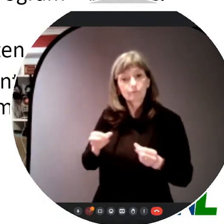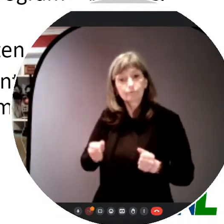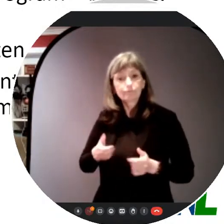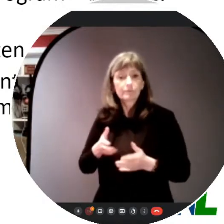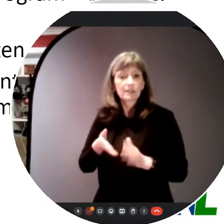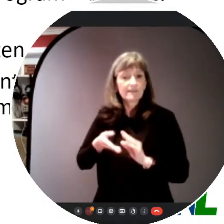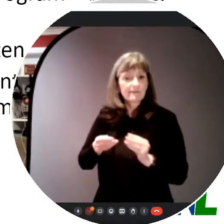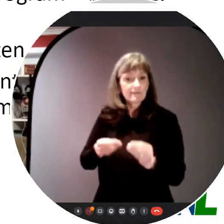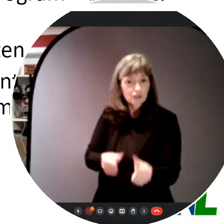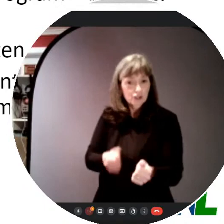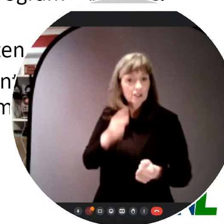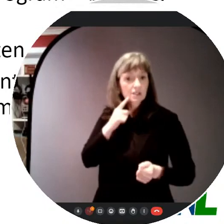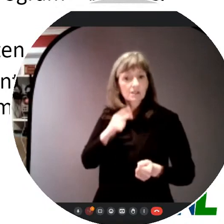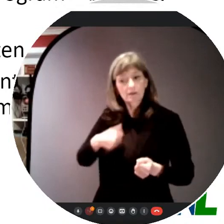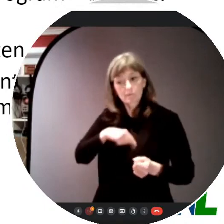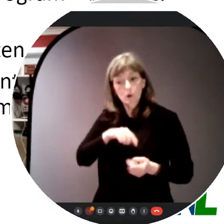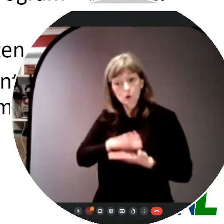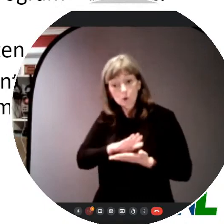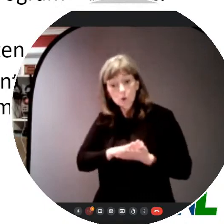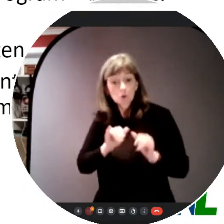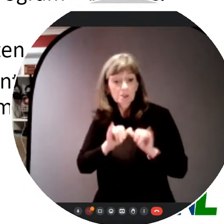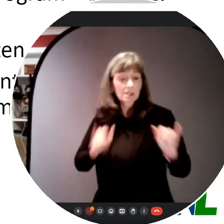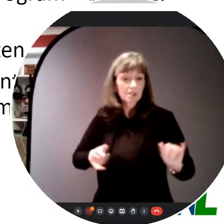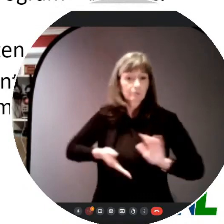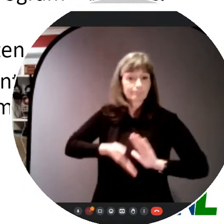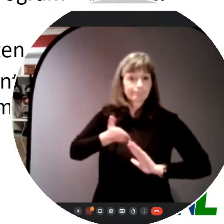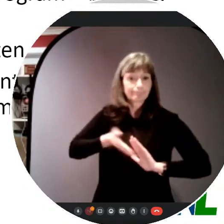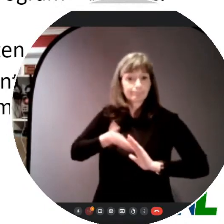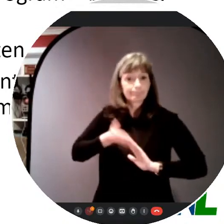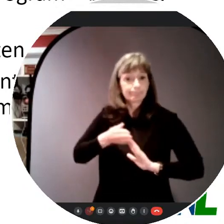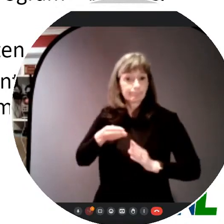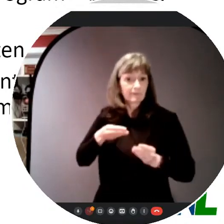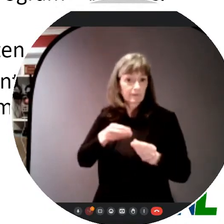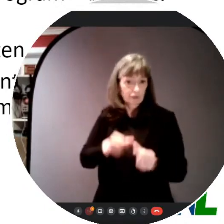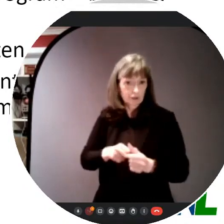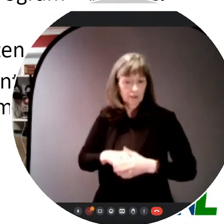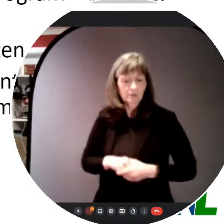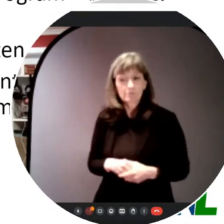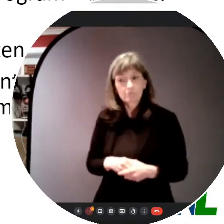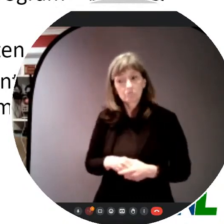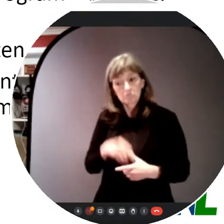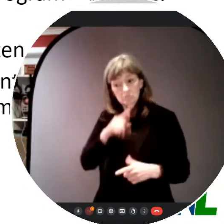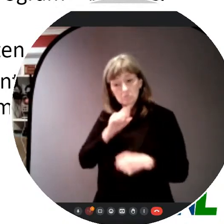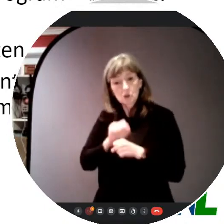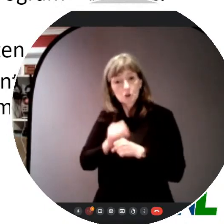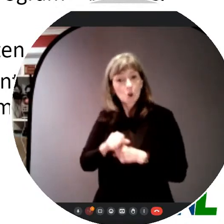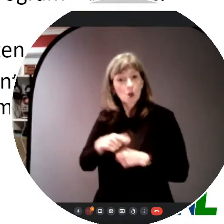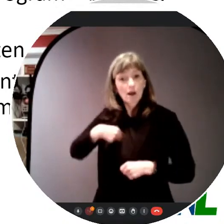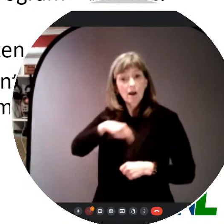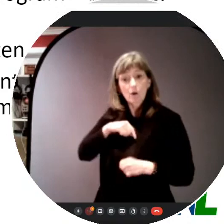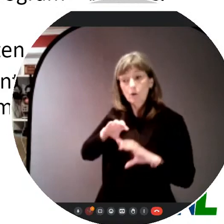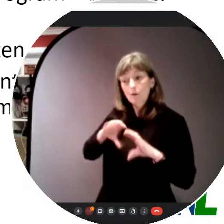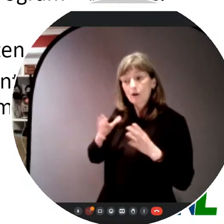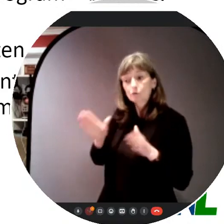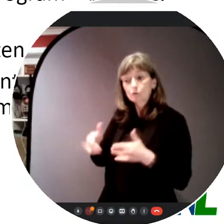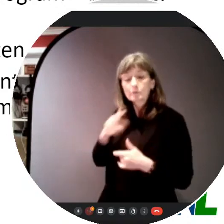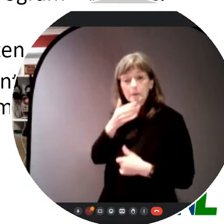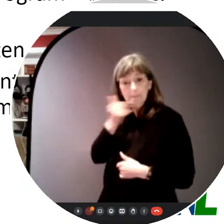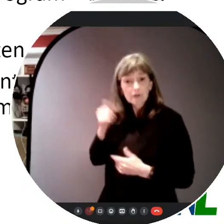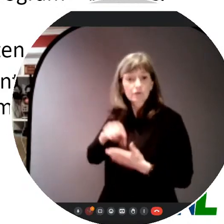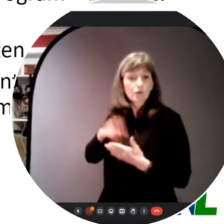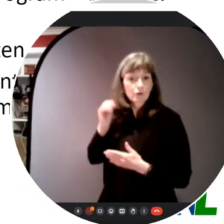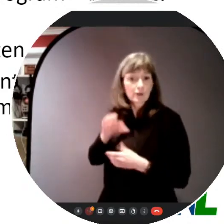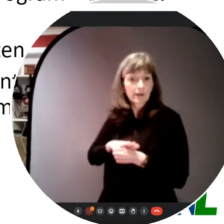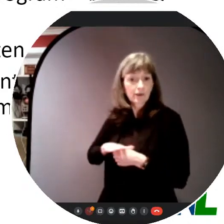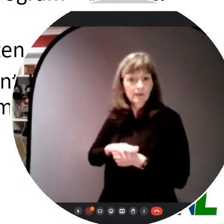make sure that our schools and our system runs efficiently and we have the best learning environments. One of note I'd like to